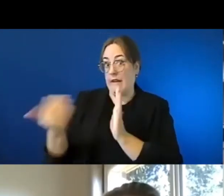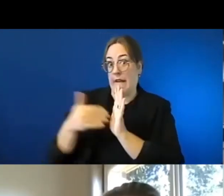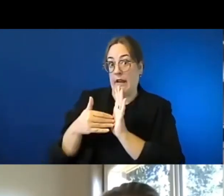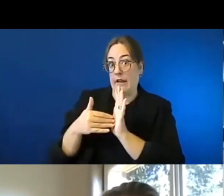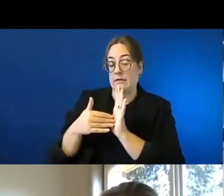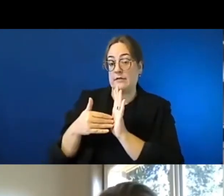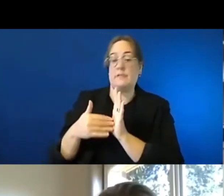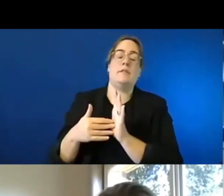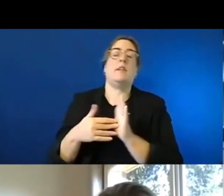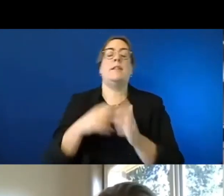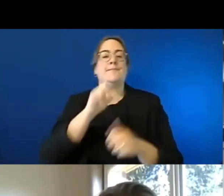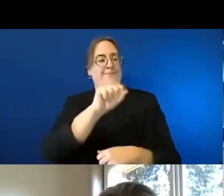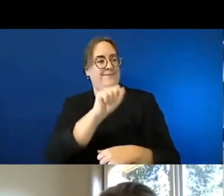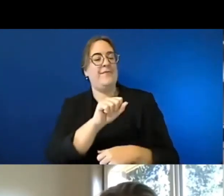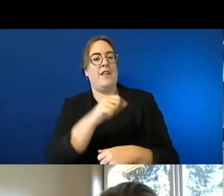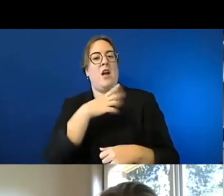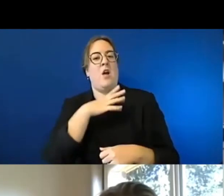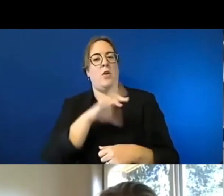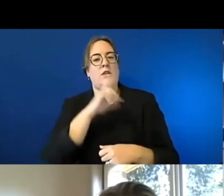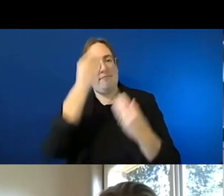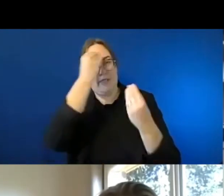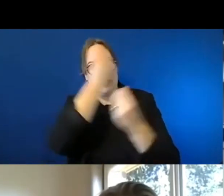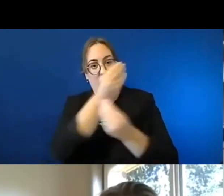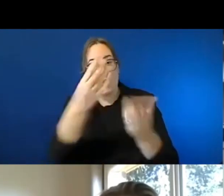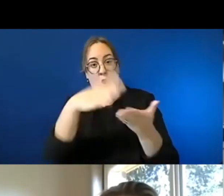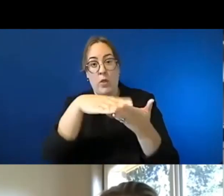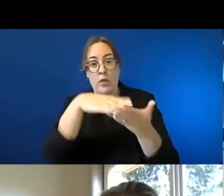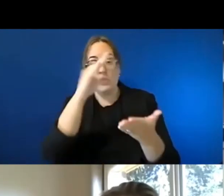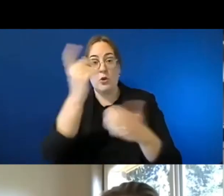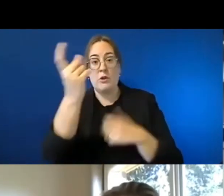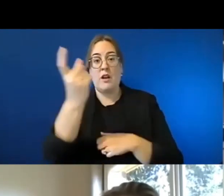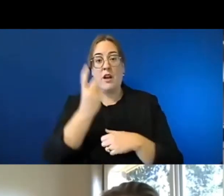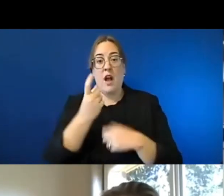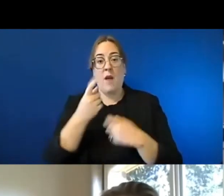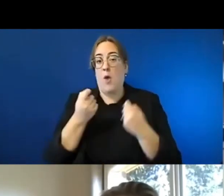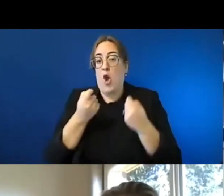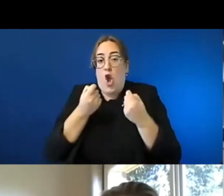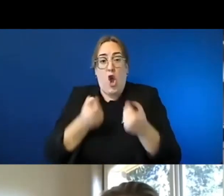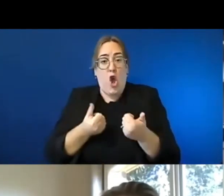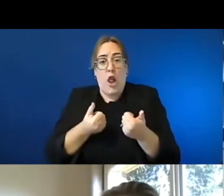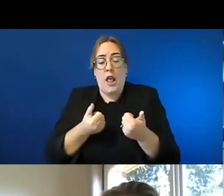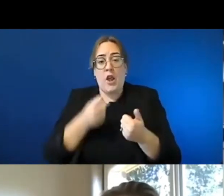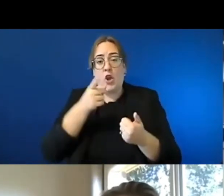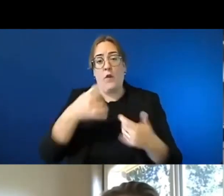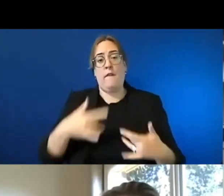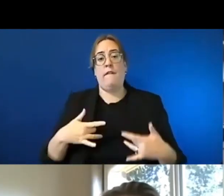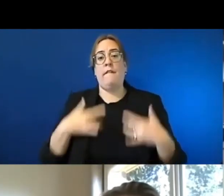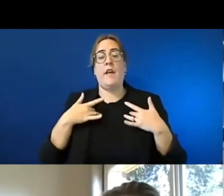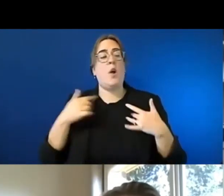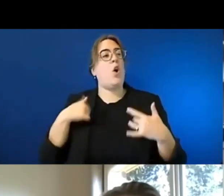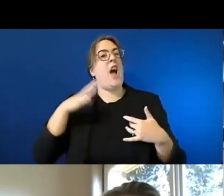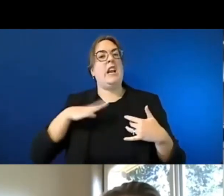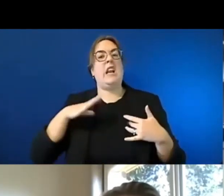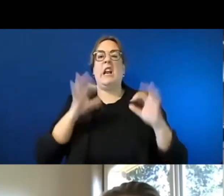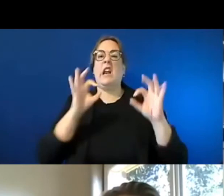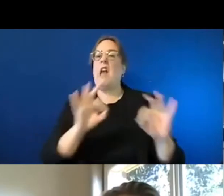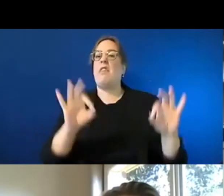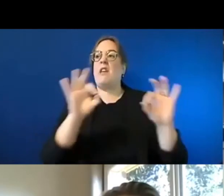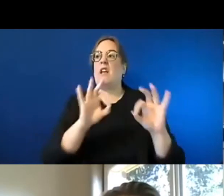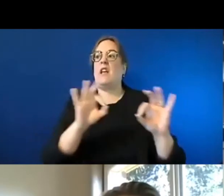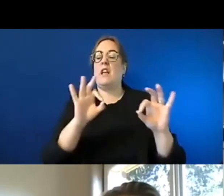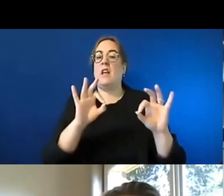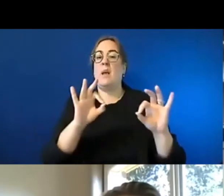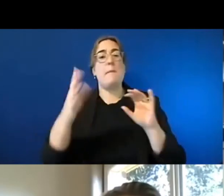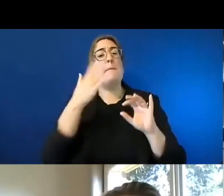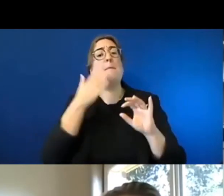wanted to add to all the students out there to come and see us early. Even if you don't feel like you don't need us at the beginning, our teams just